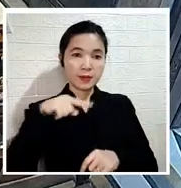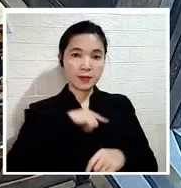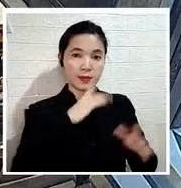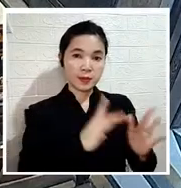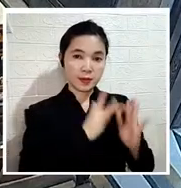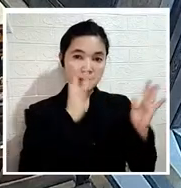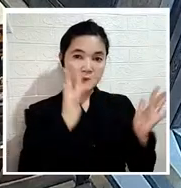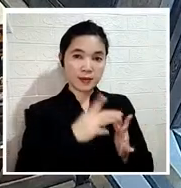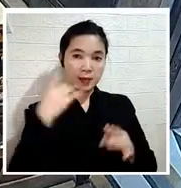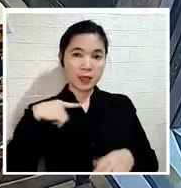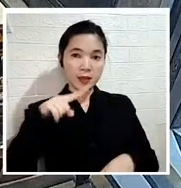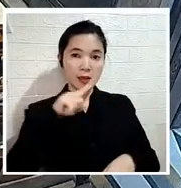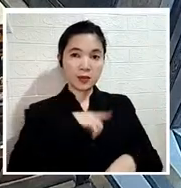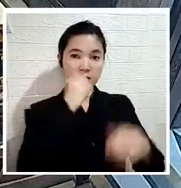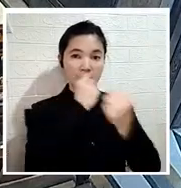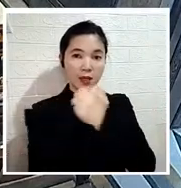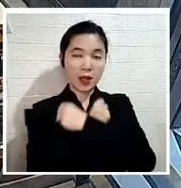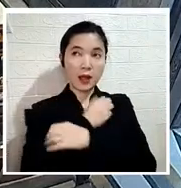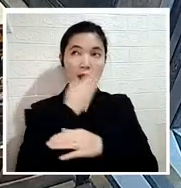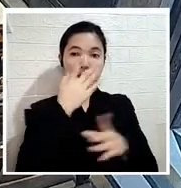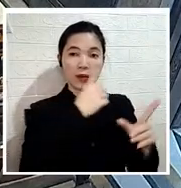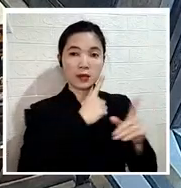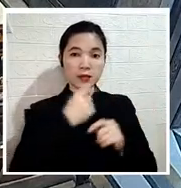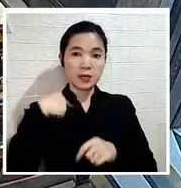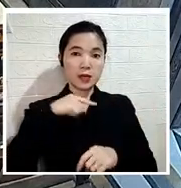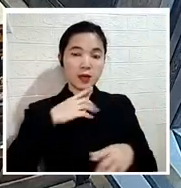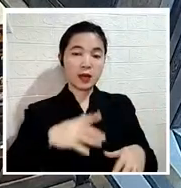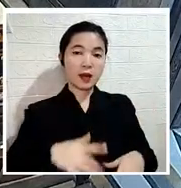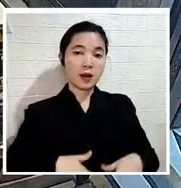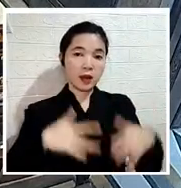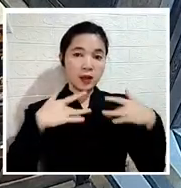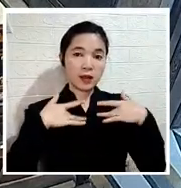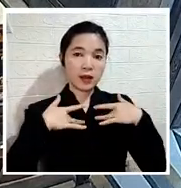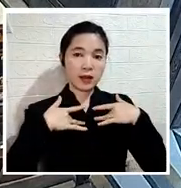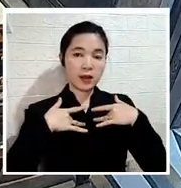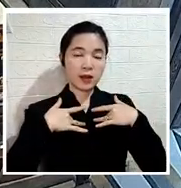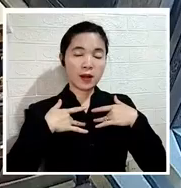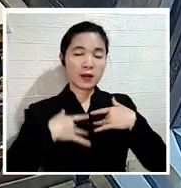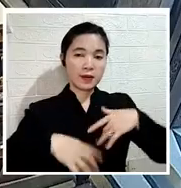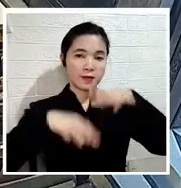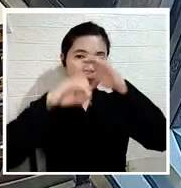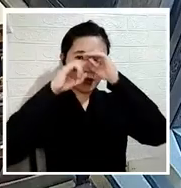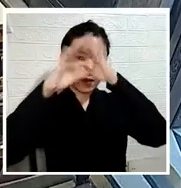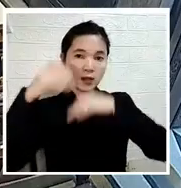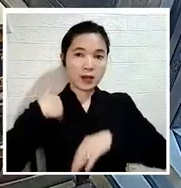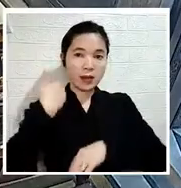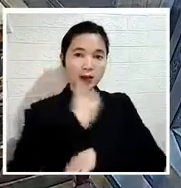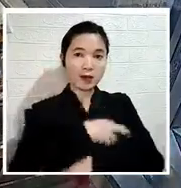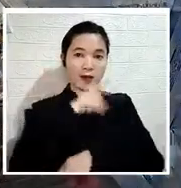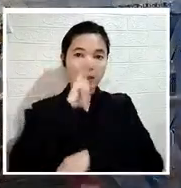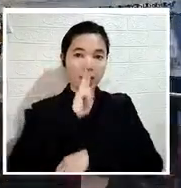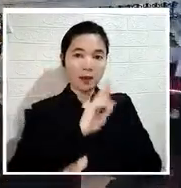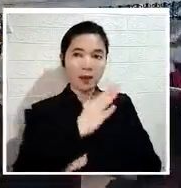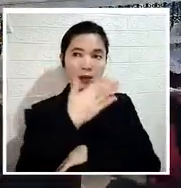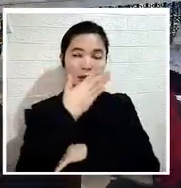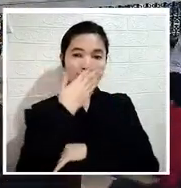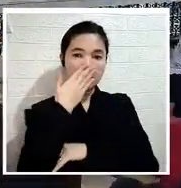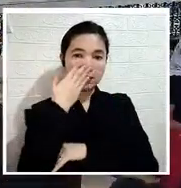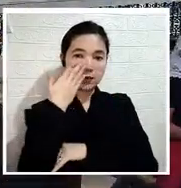our lives. Oh, Father, we are yours, we